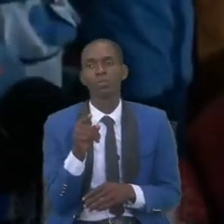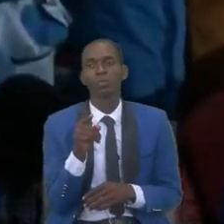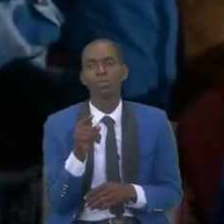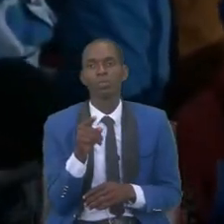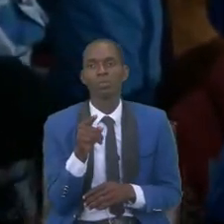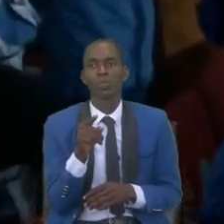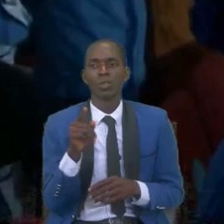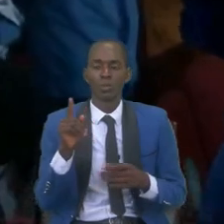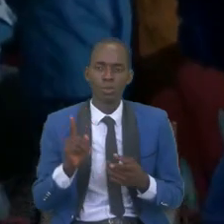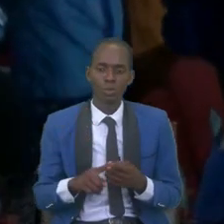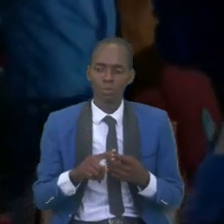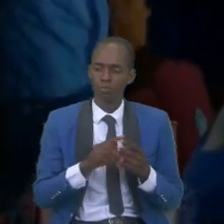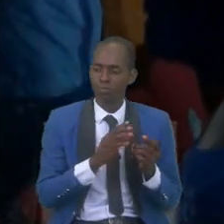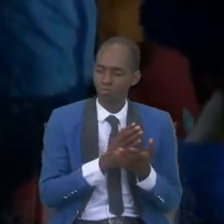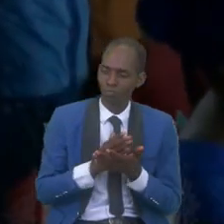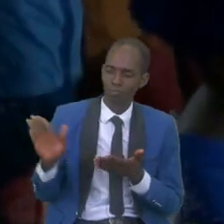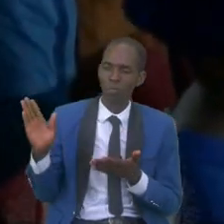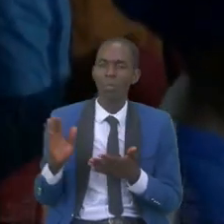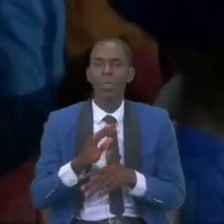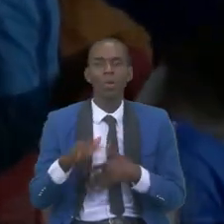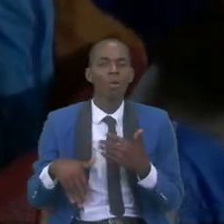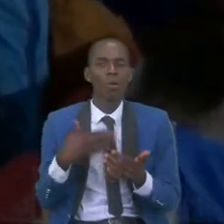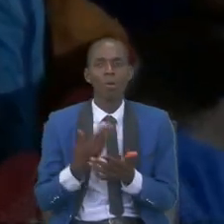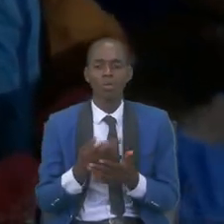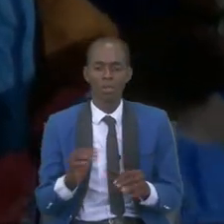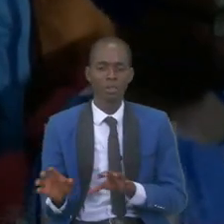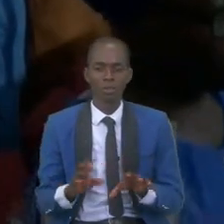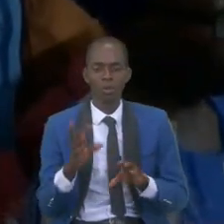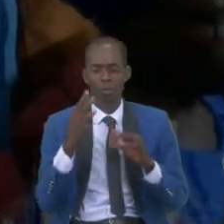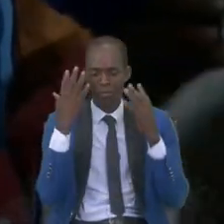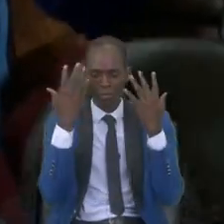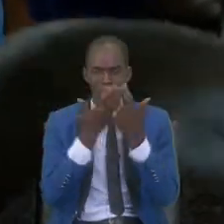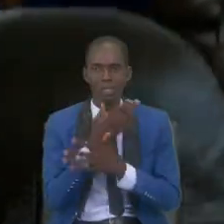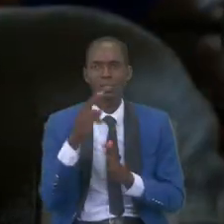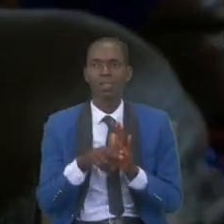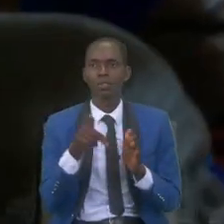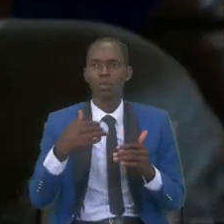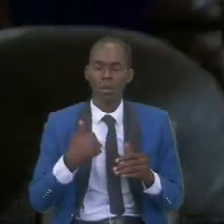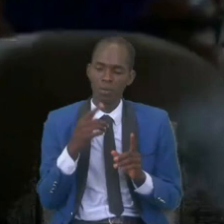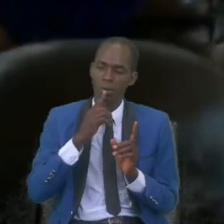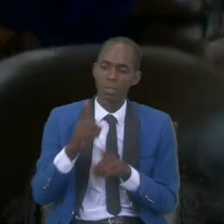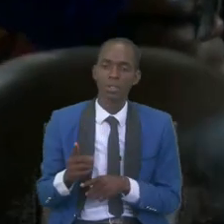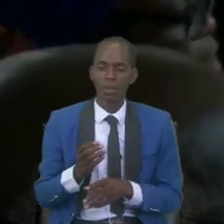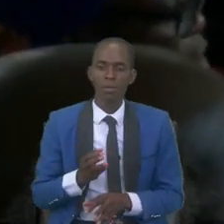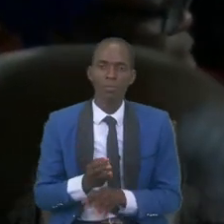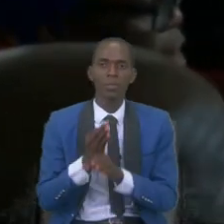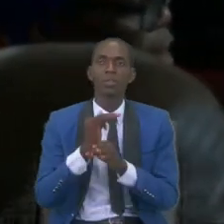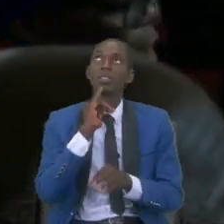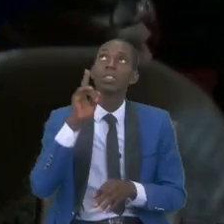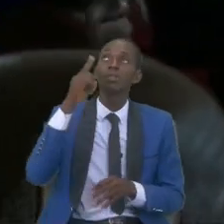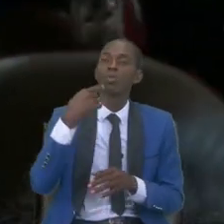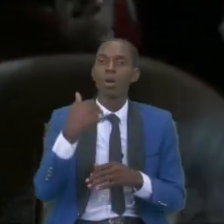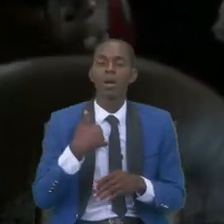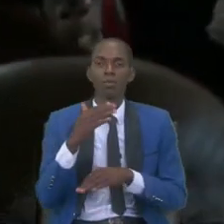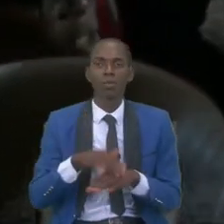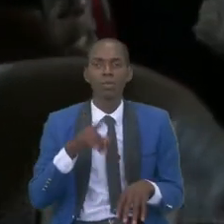to renounce all the deeds of darkness, and you have responded. Faithfully, see who has called you. He